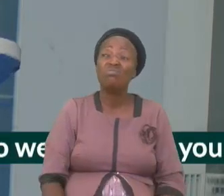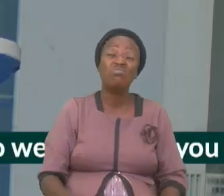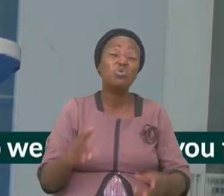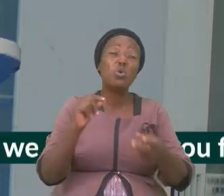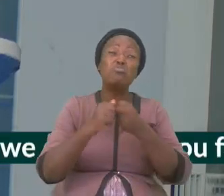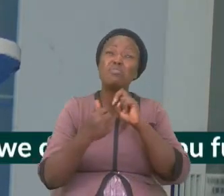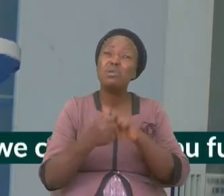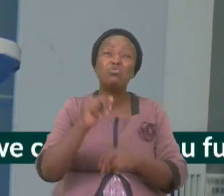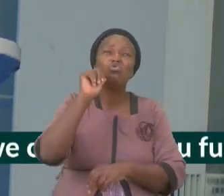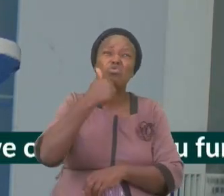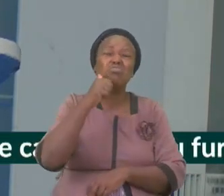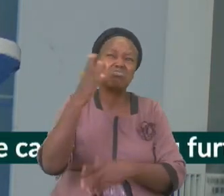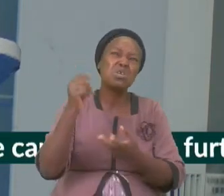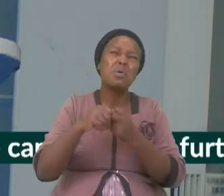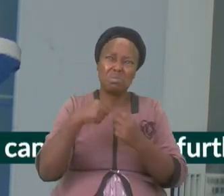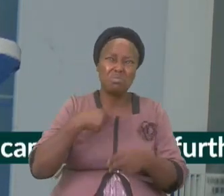not today?